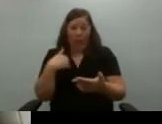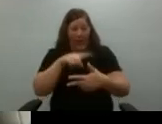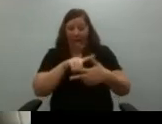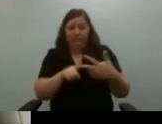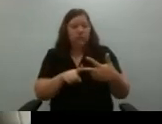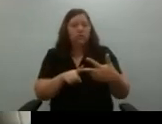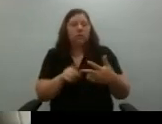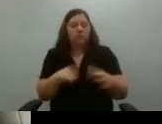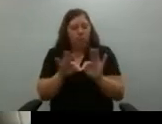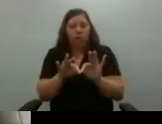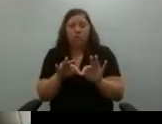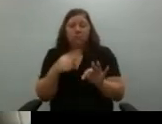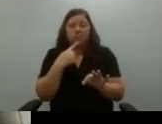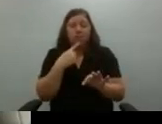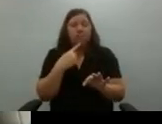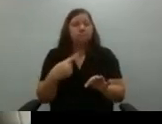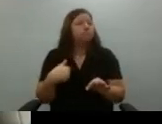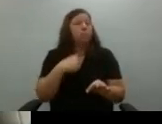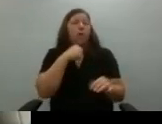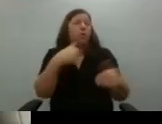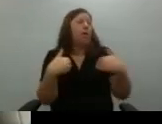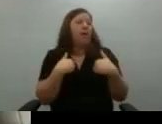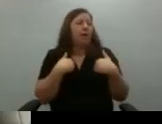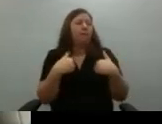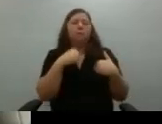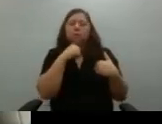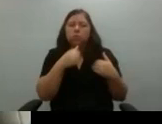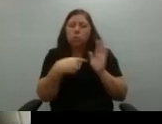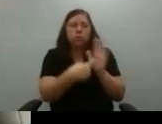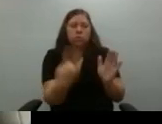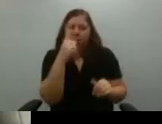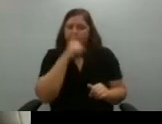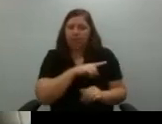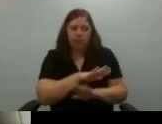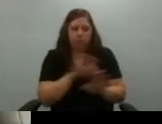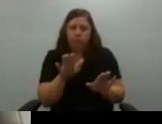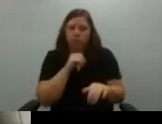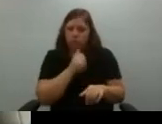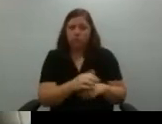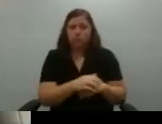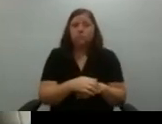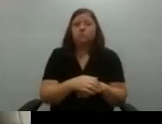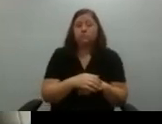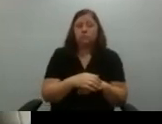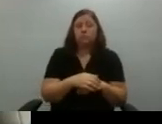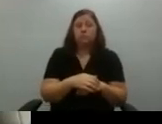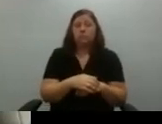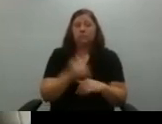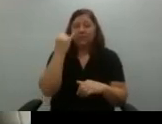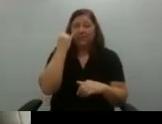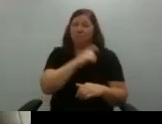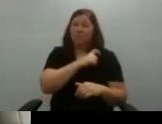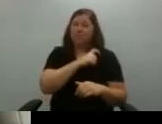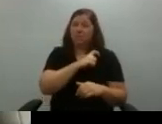documents, simply say that you don't have them, but don't show any false documents. And if the officer asks if he